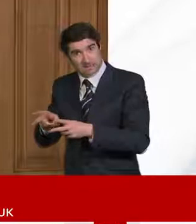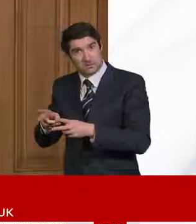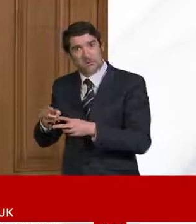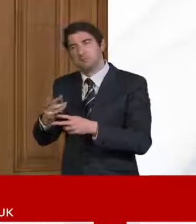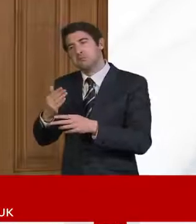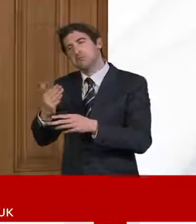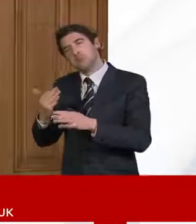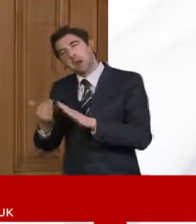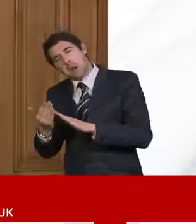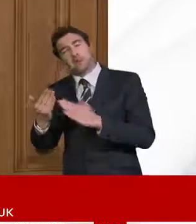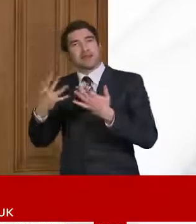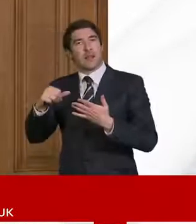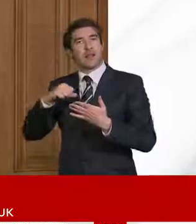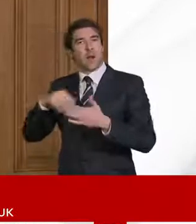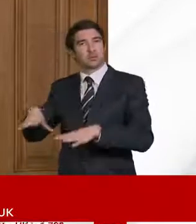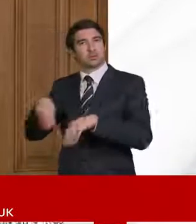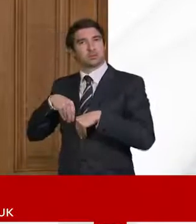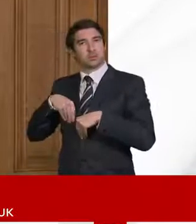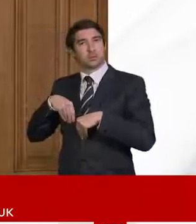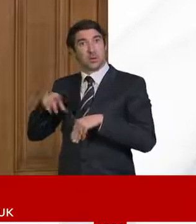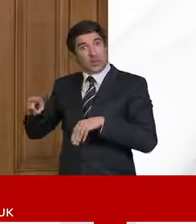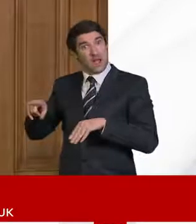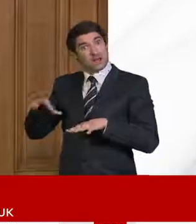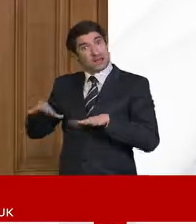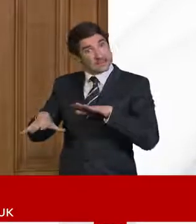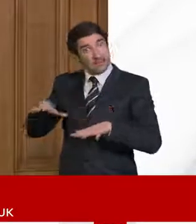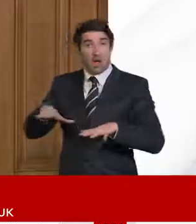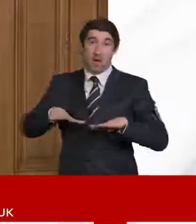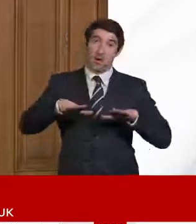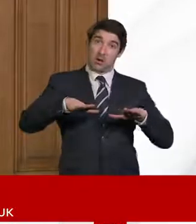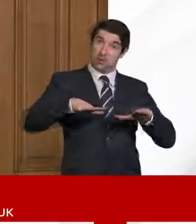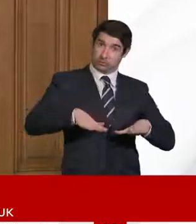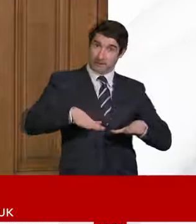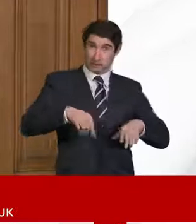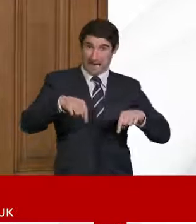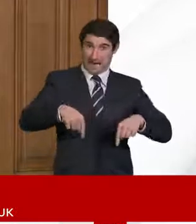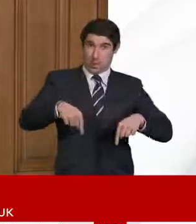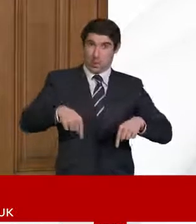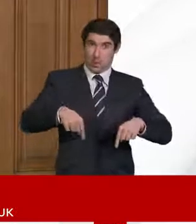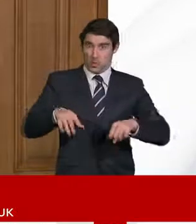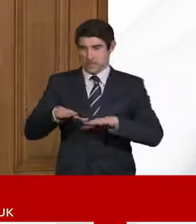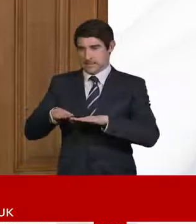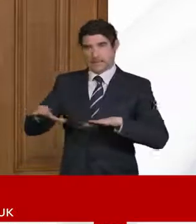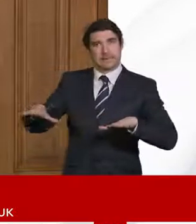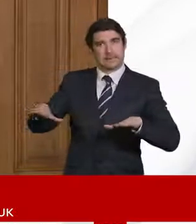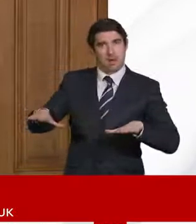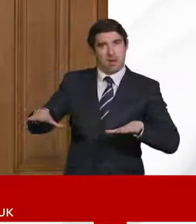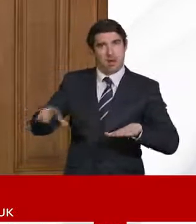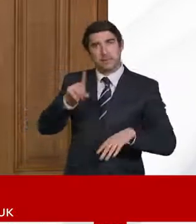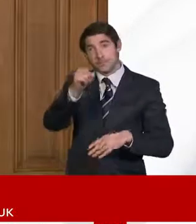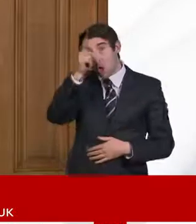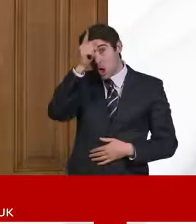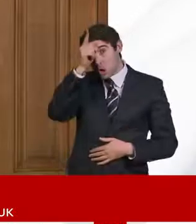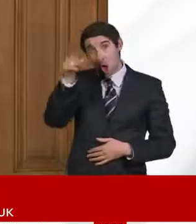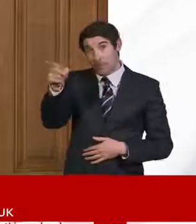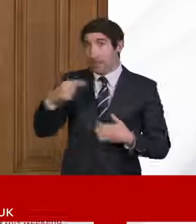that's probably not too dissimilar a balance to the UK figures actually at the moment, but I'll come back to that. Germany is very interesting.